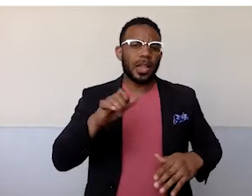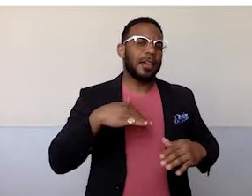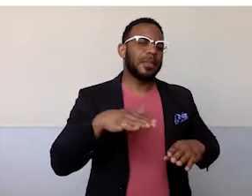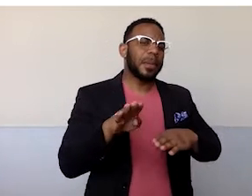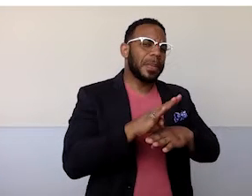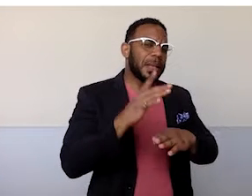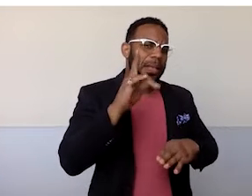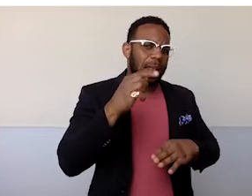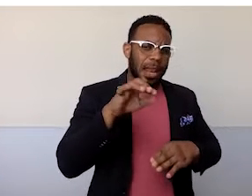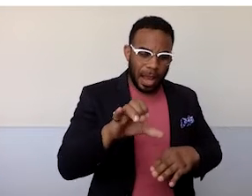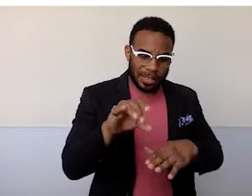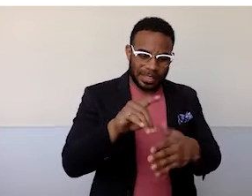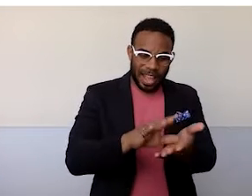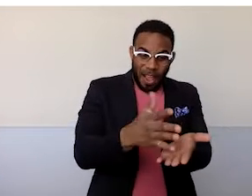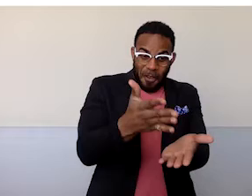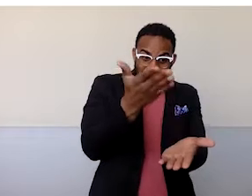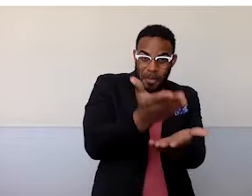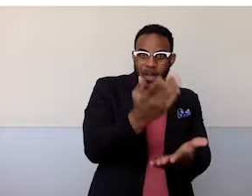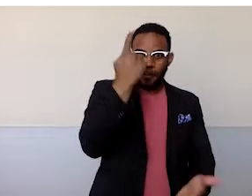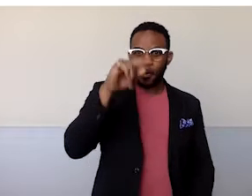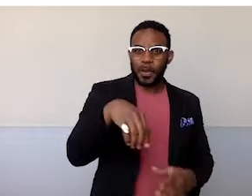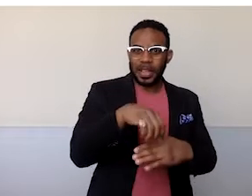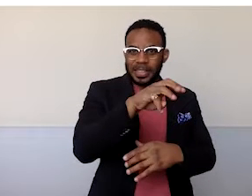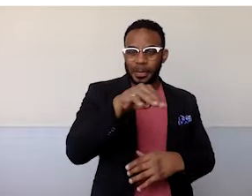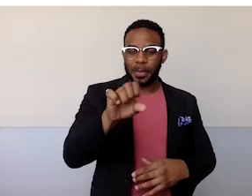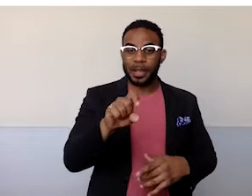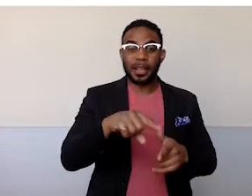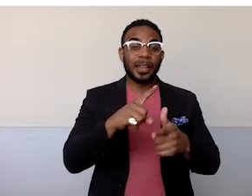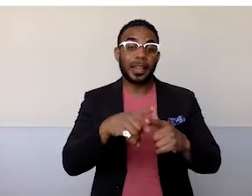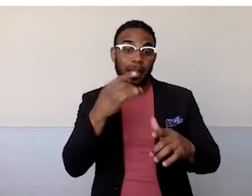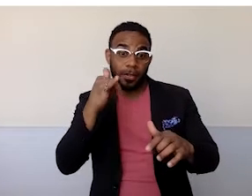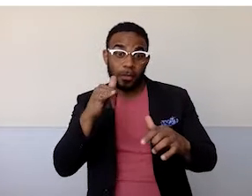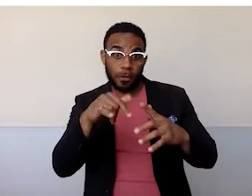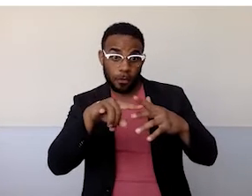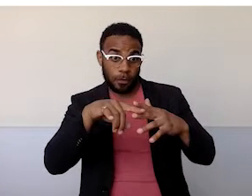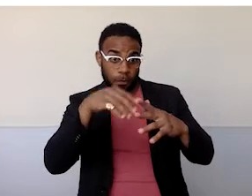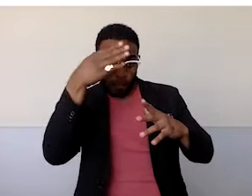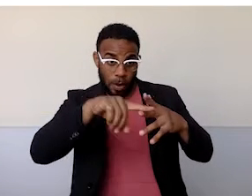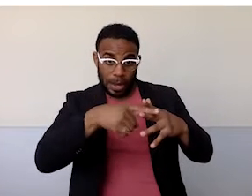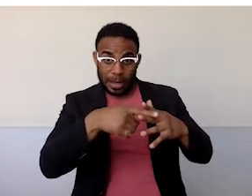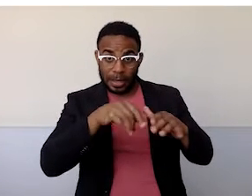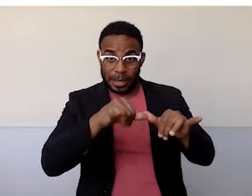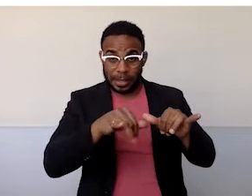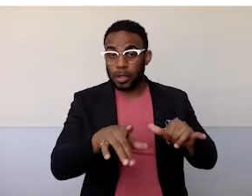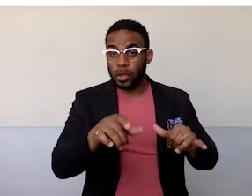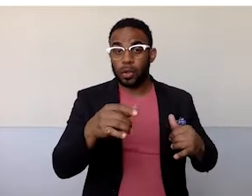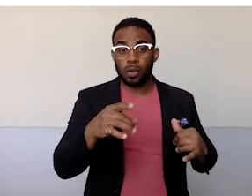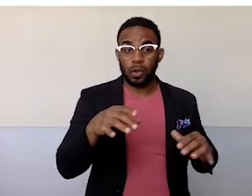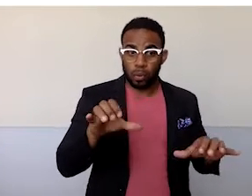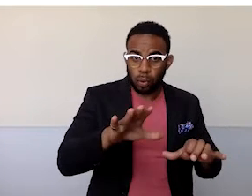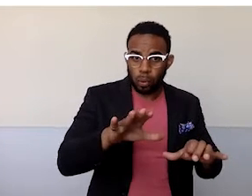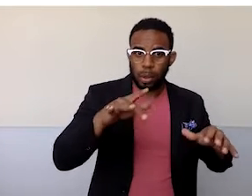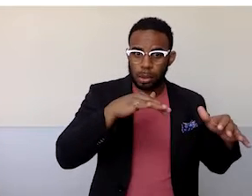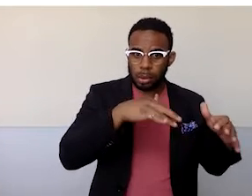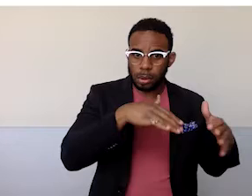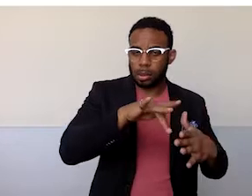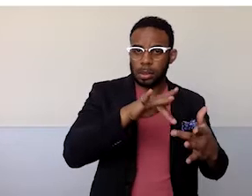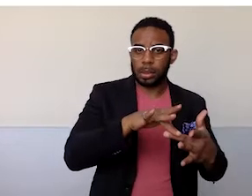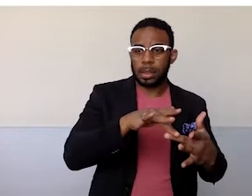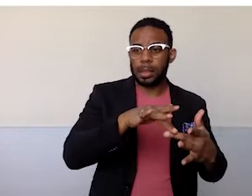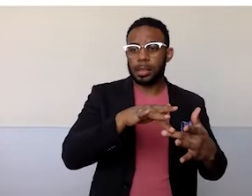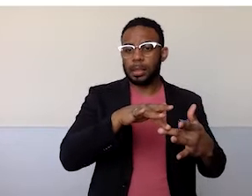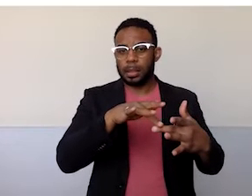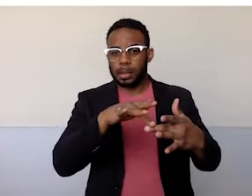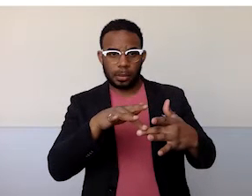business logic done already for you with Headless CMS, and then if you're a front end engineer, you do your static side with any